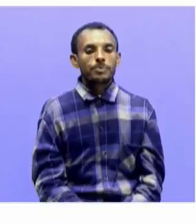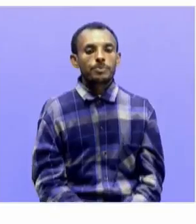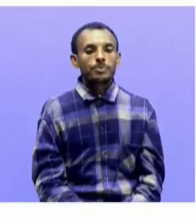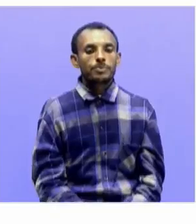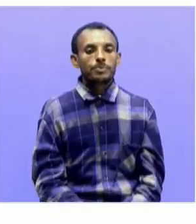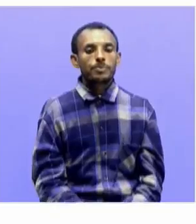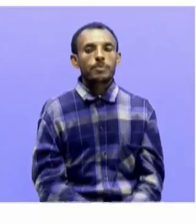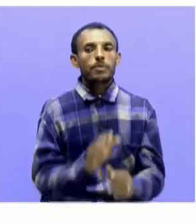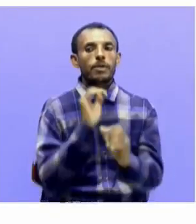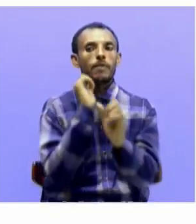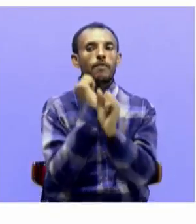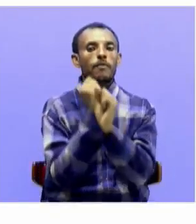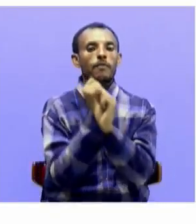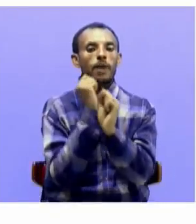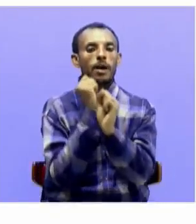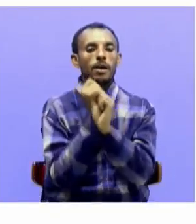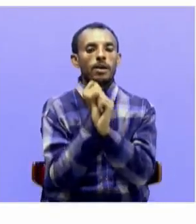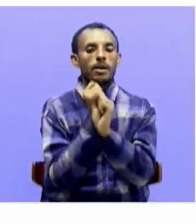Find